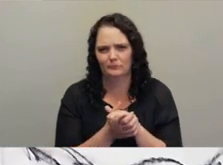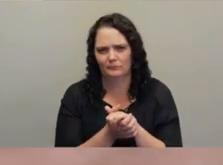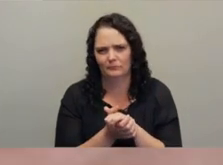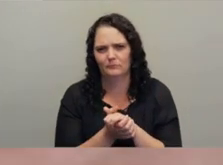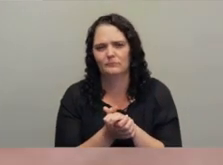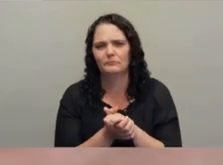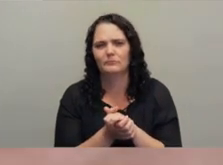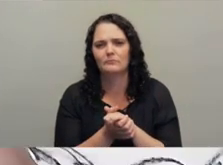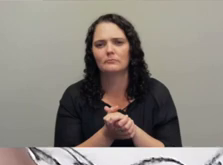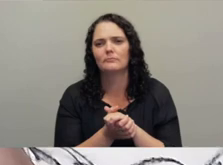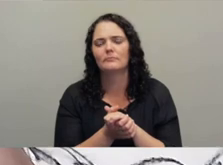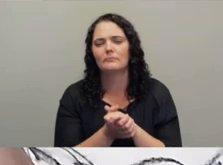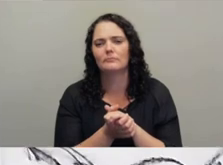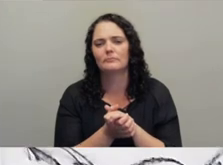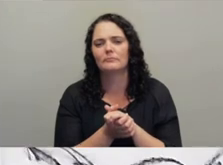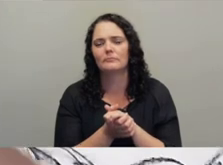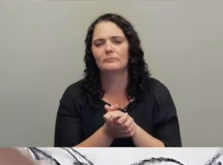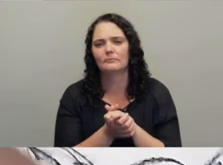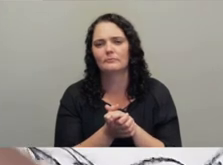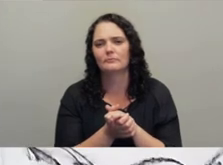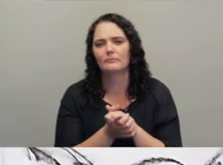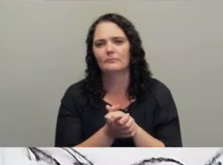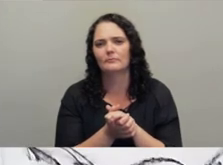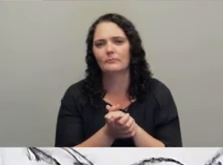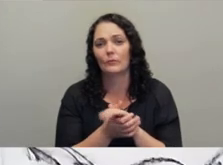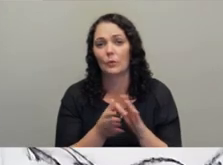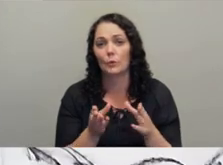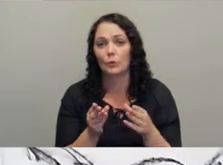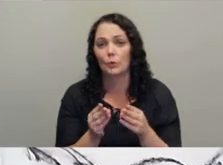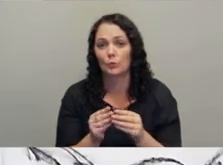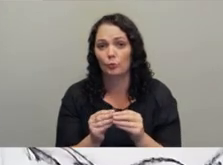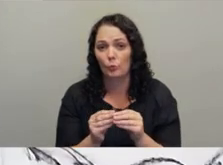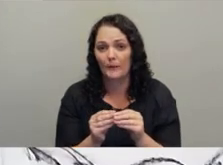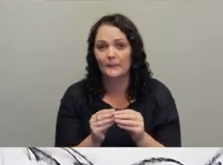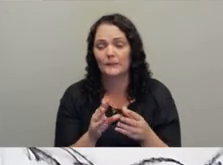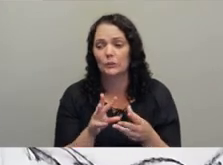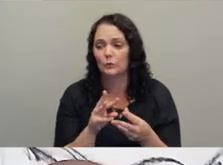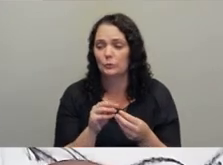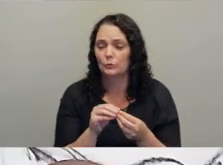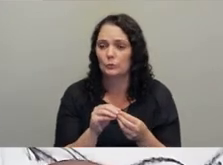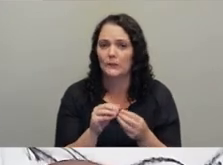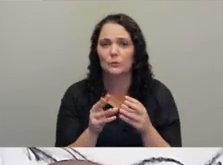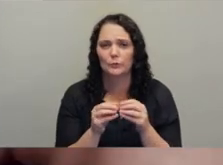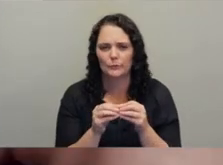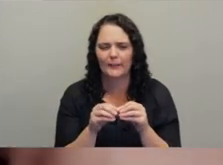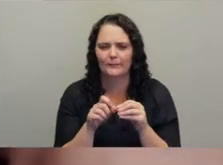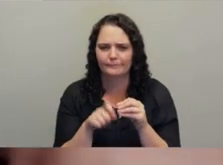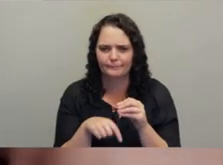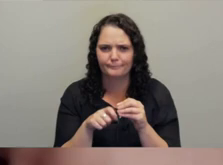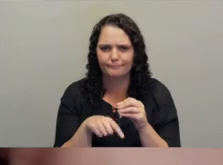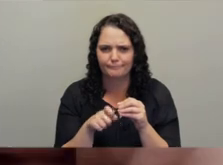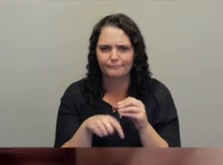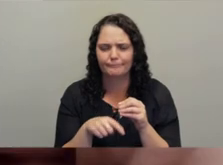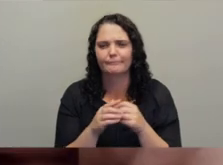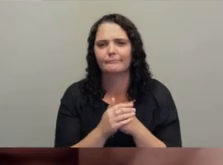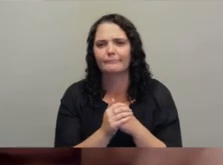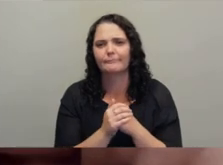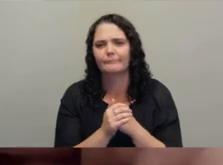right, I'm just gonna work my way through each one, just squeezing out that really, really concentrated